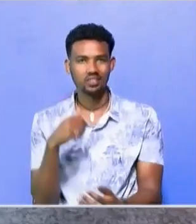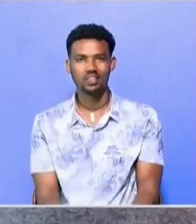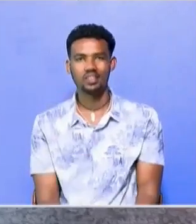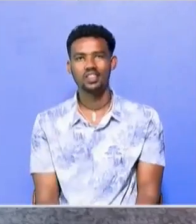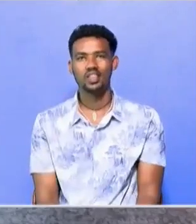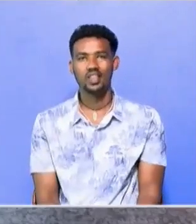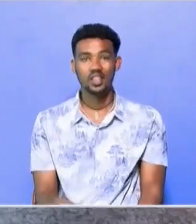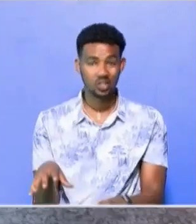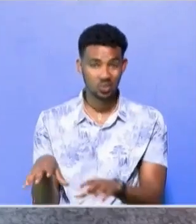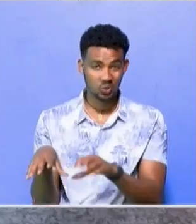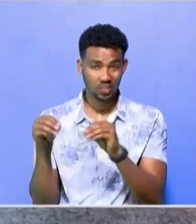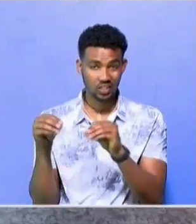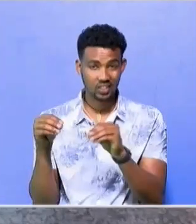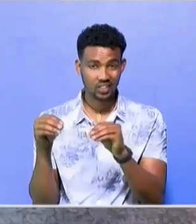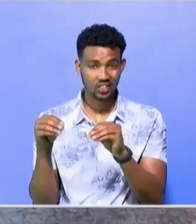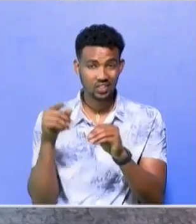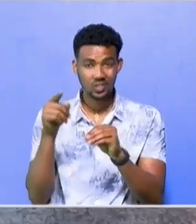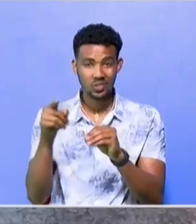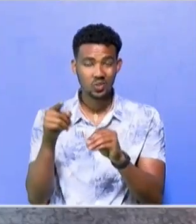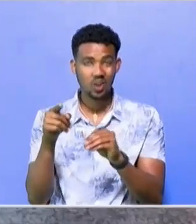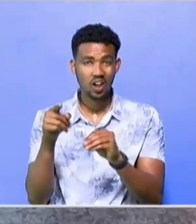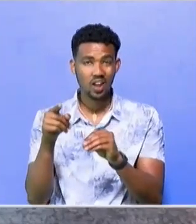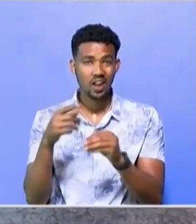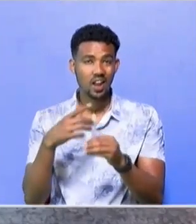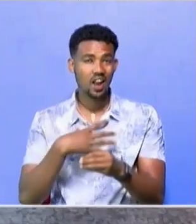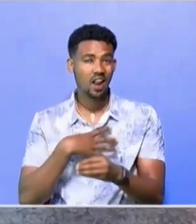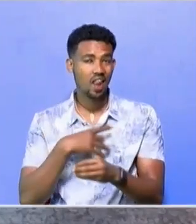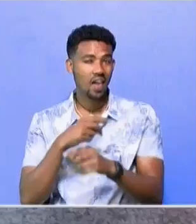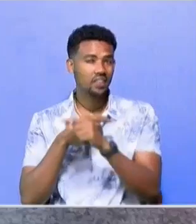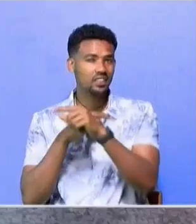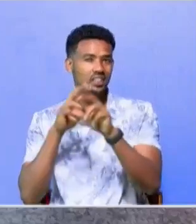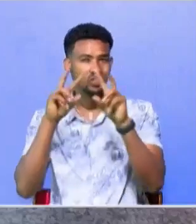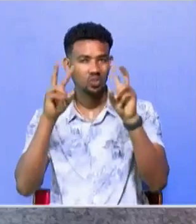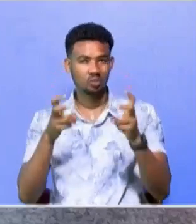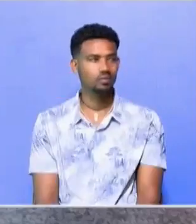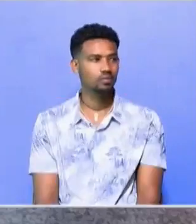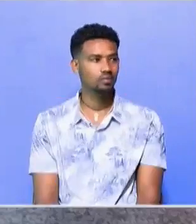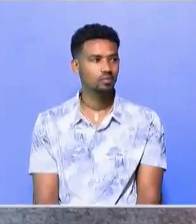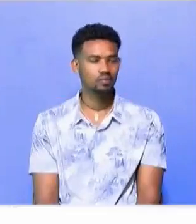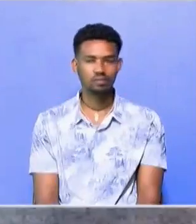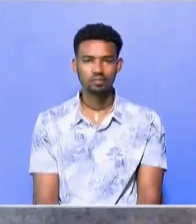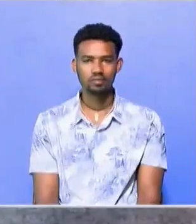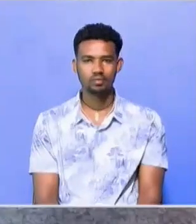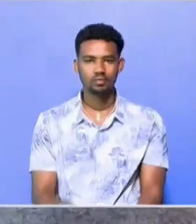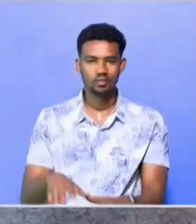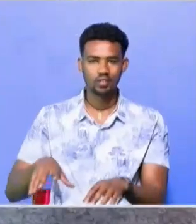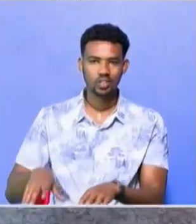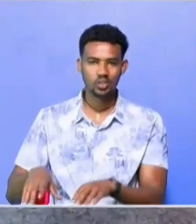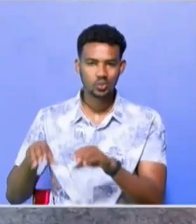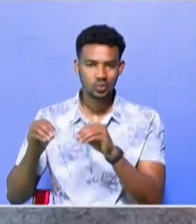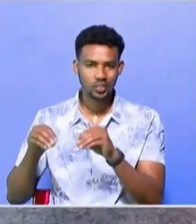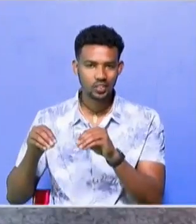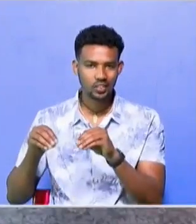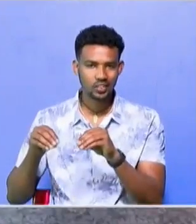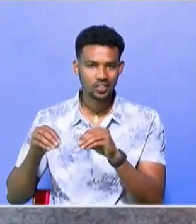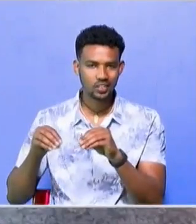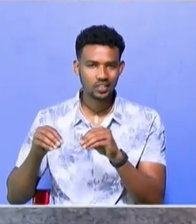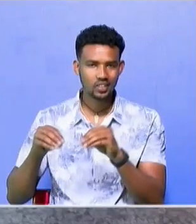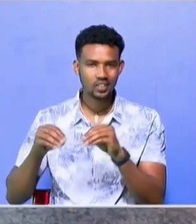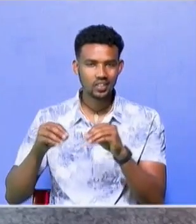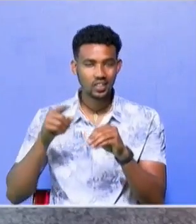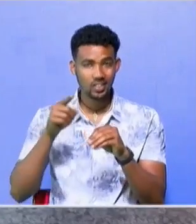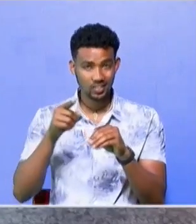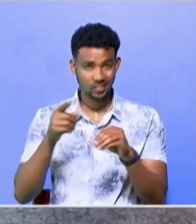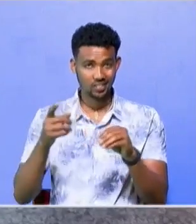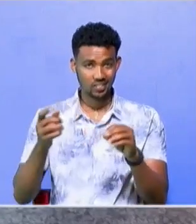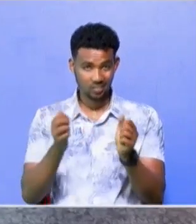Students, I hope you all are like this topic. Stay with me again. Students, still,